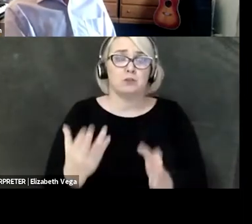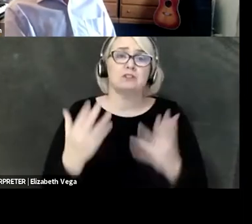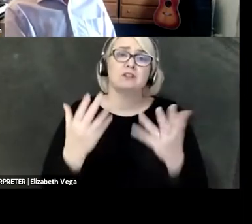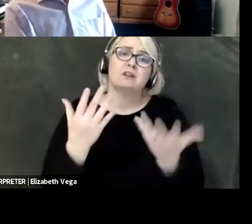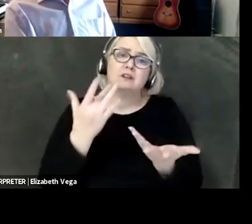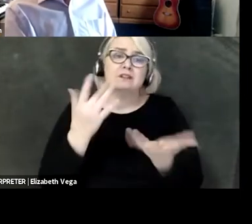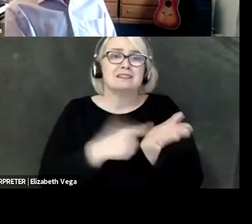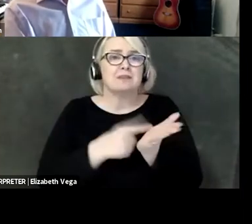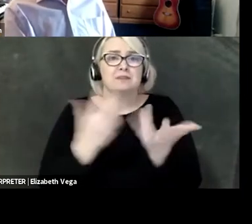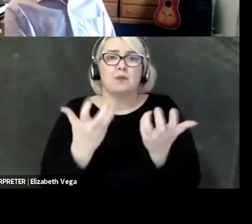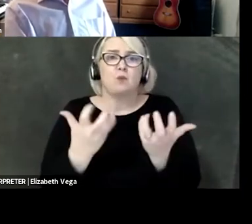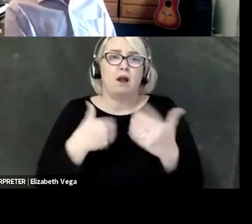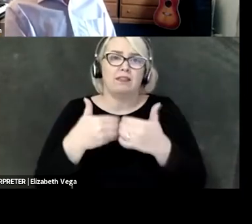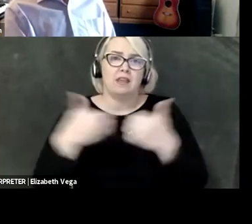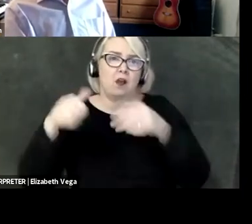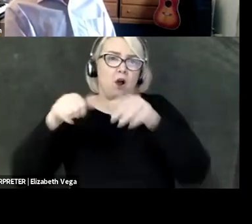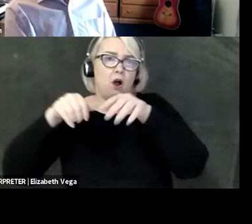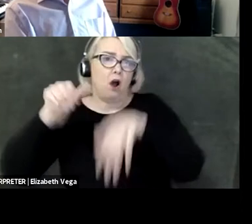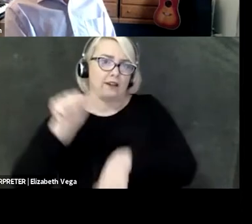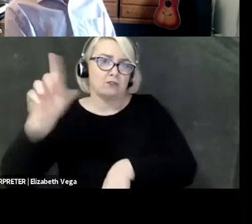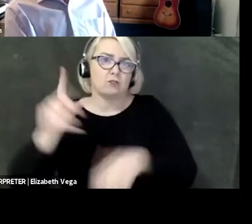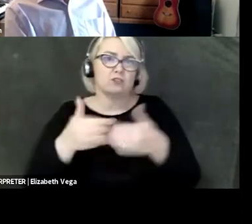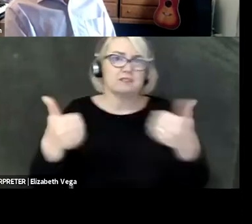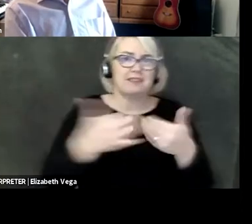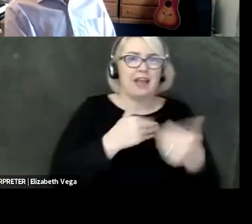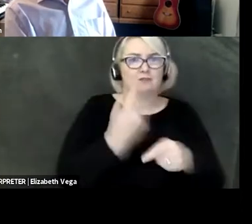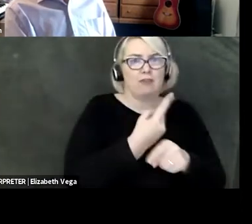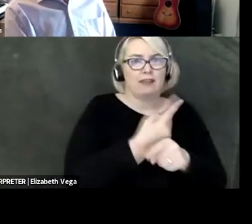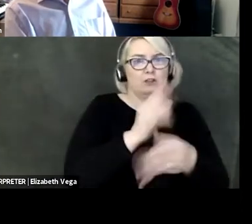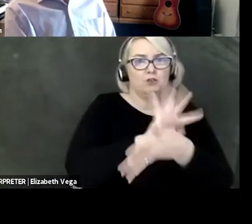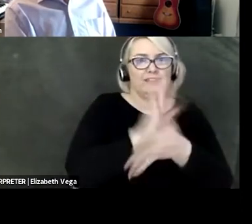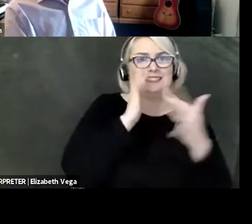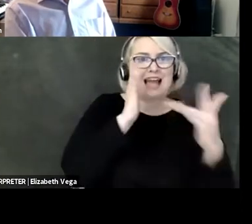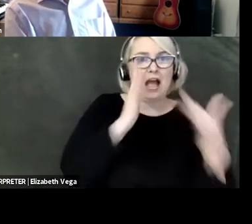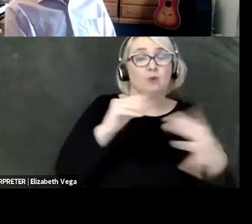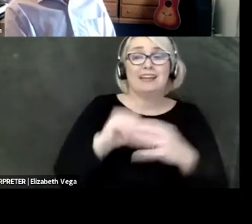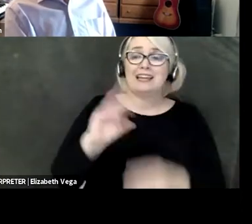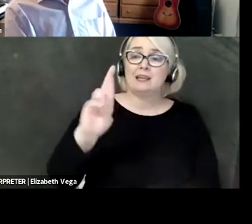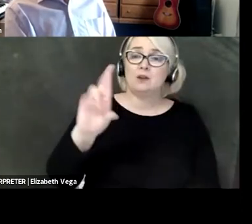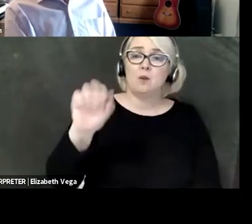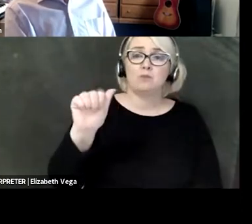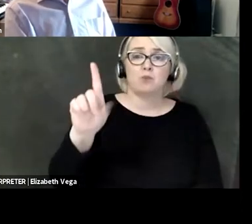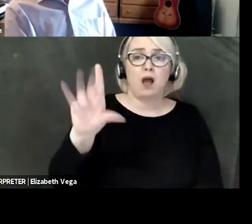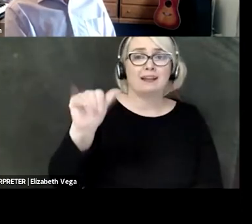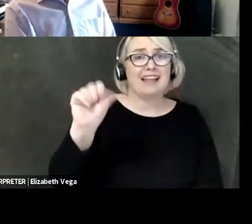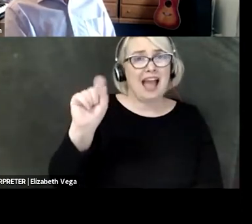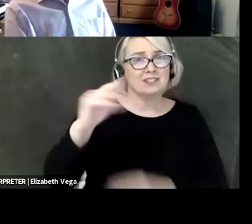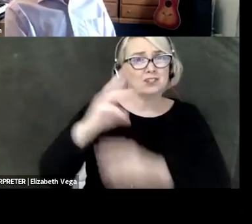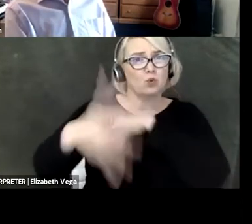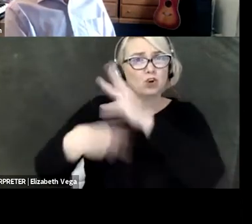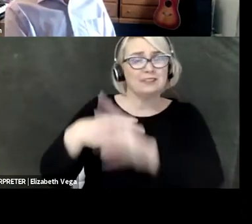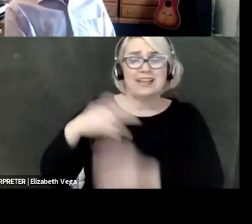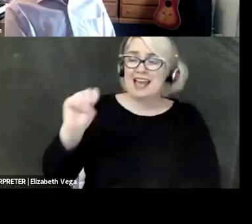mix itself, especially in the broadcast world. As you know, Cliff, you know, the SAP audio is a mono